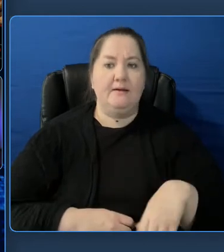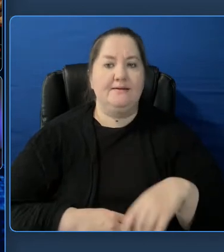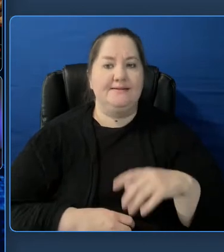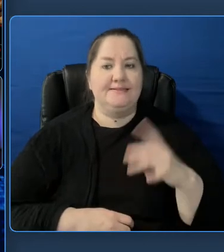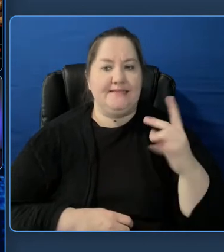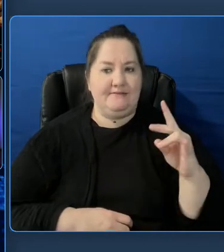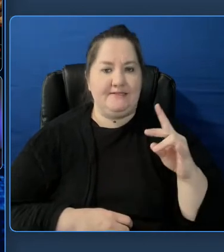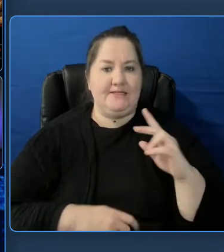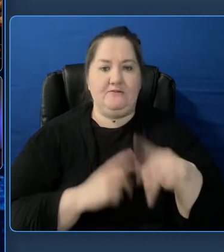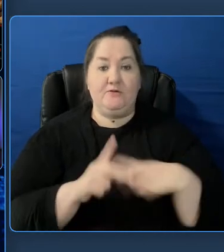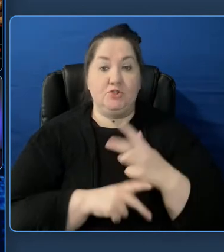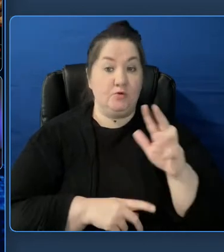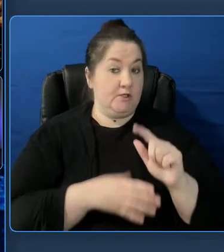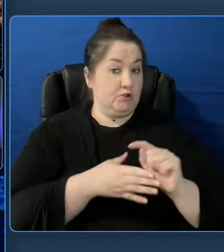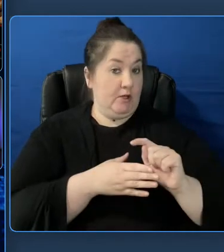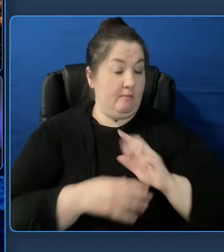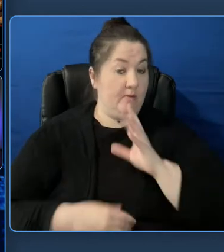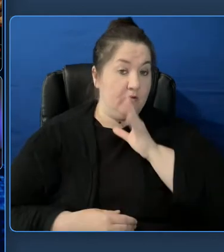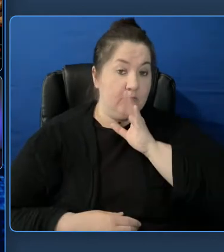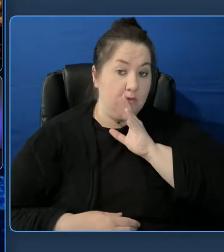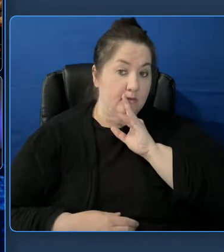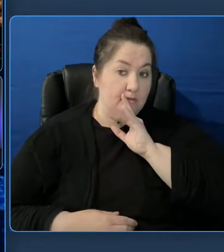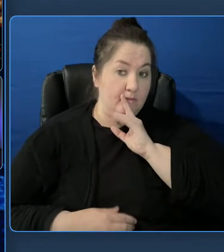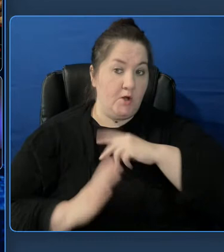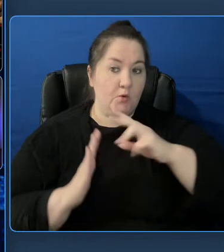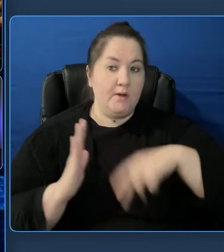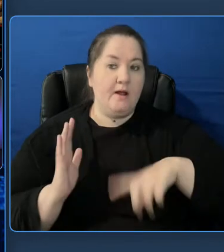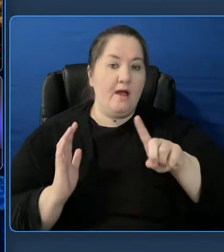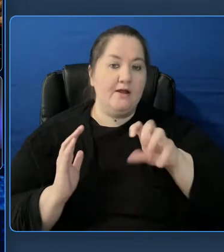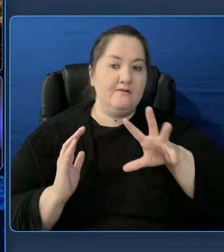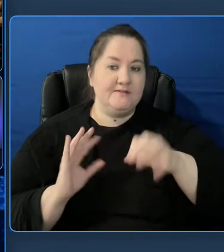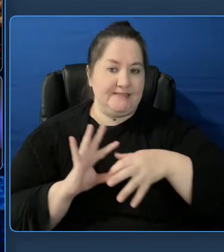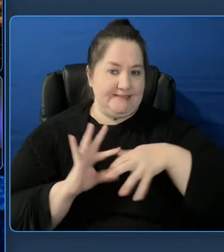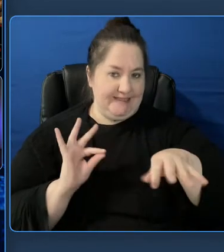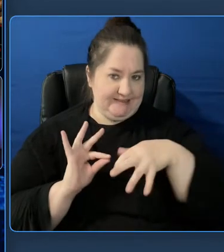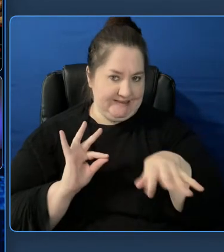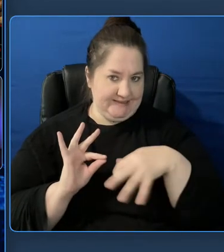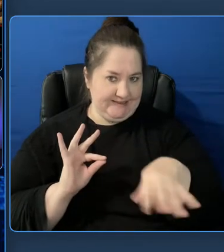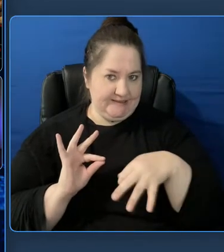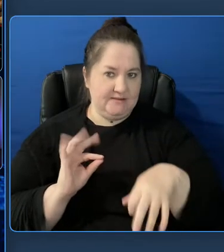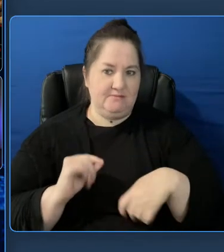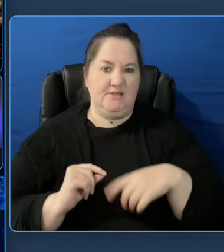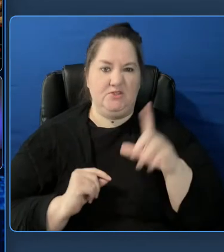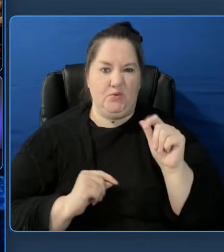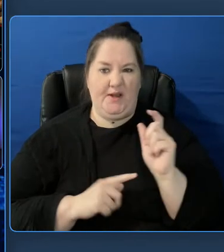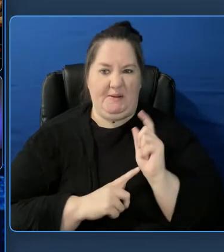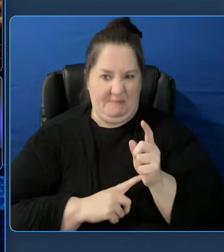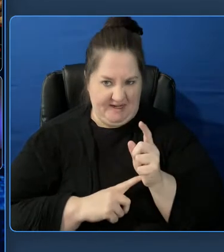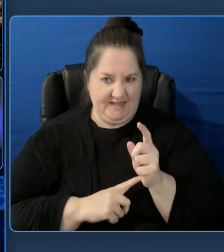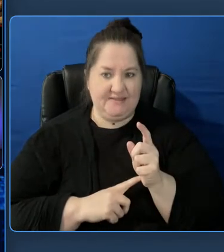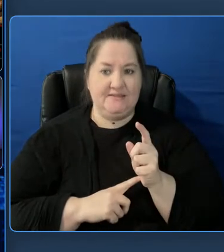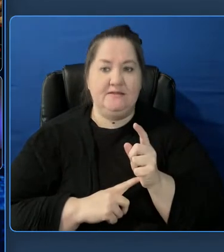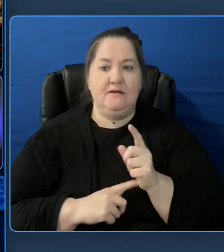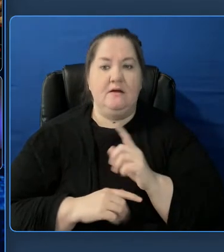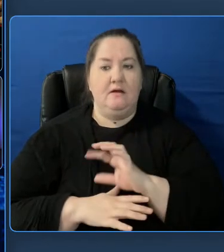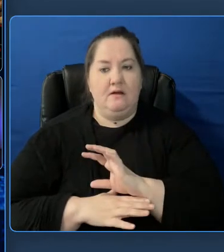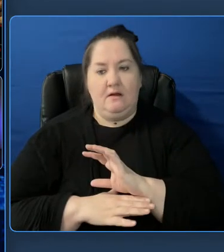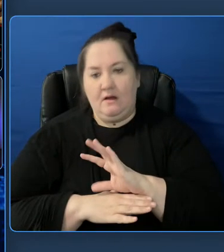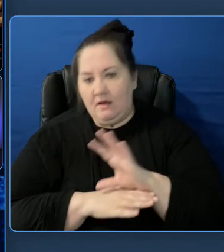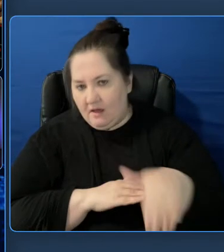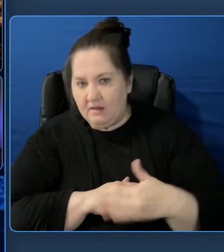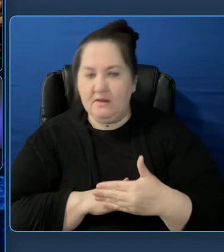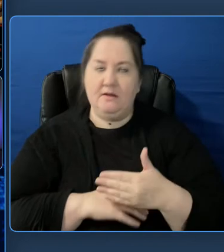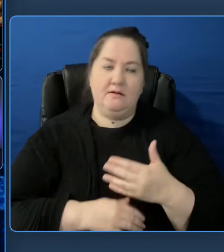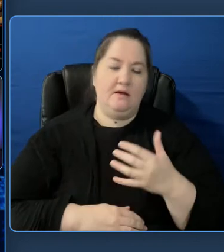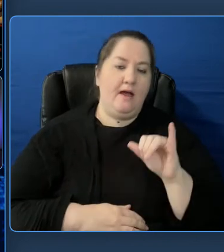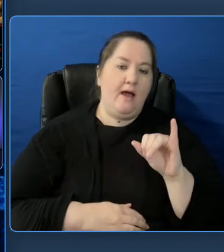version 3 and trained it with my voice by reading 150 sentences, which took 20 minutes, and it taking all night for my